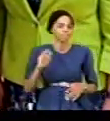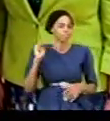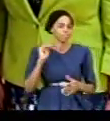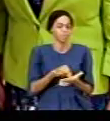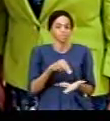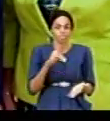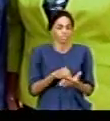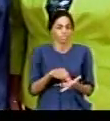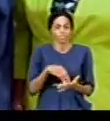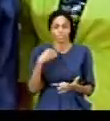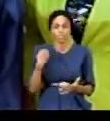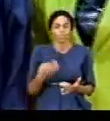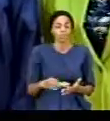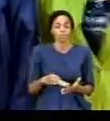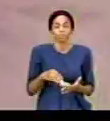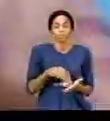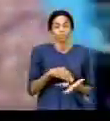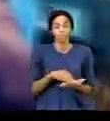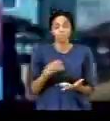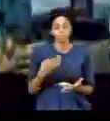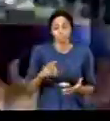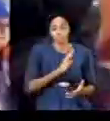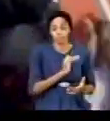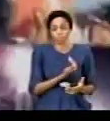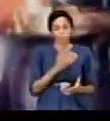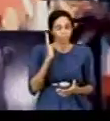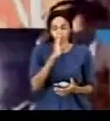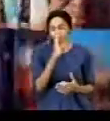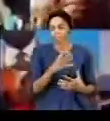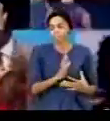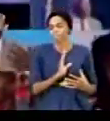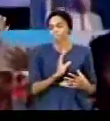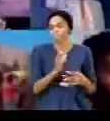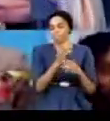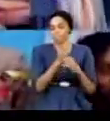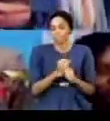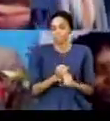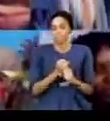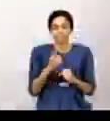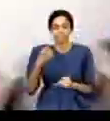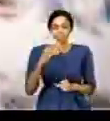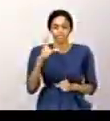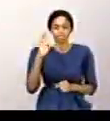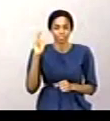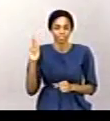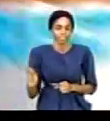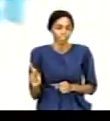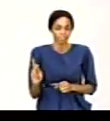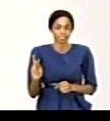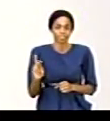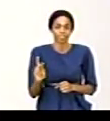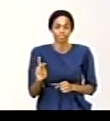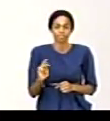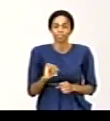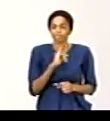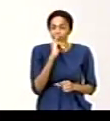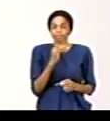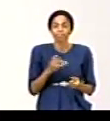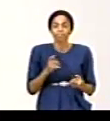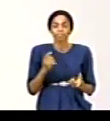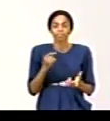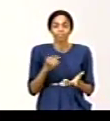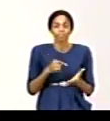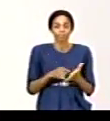will be gladly brought into the kingdom of God. GCK, in the seventh month, globally packaged to perfect total emancipation